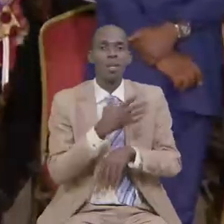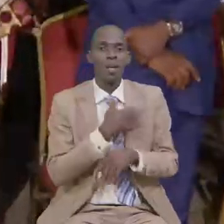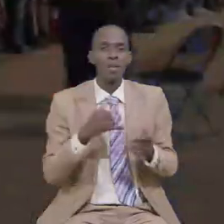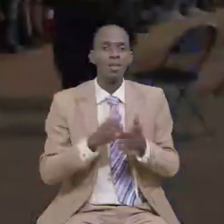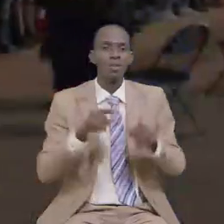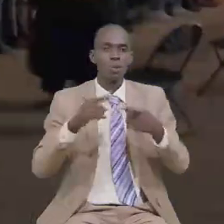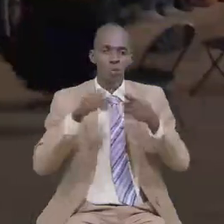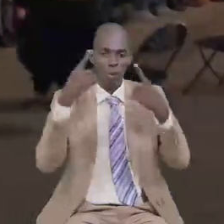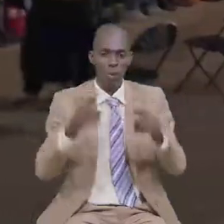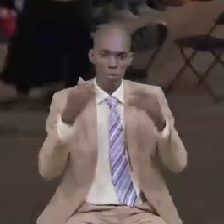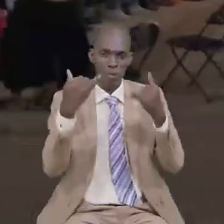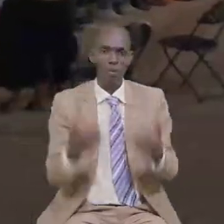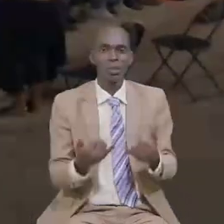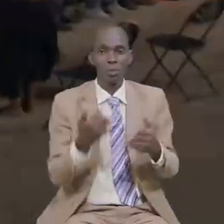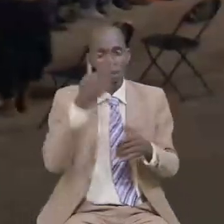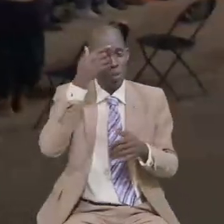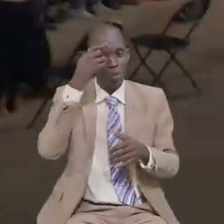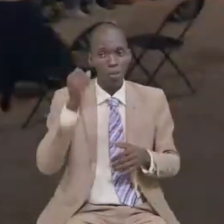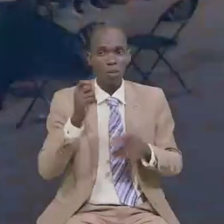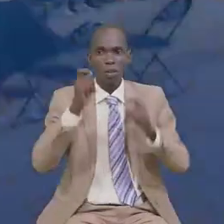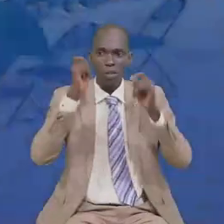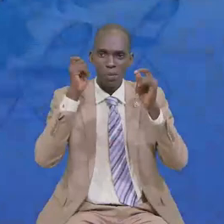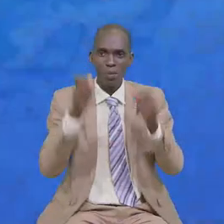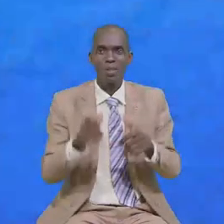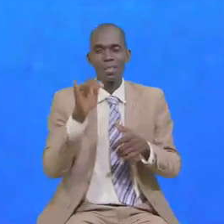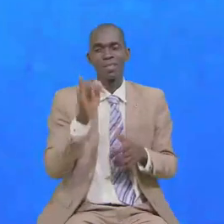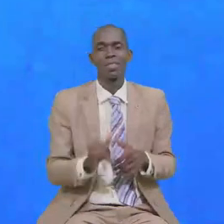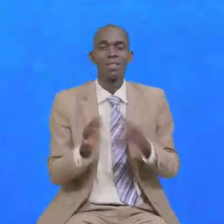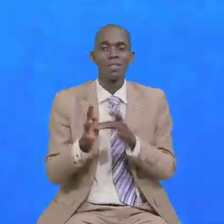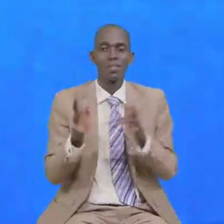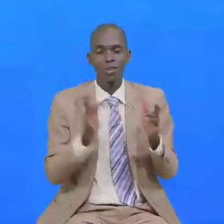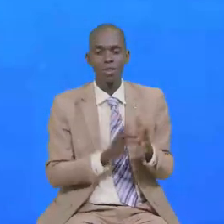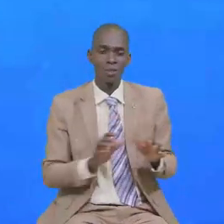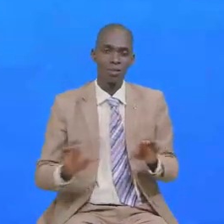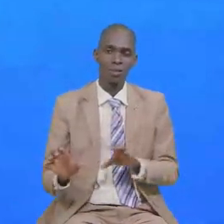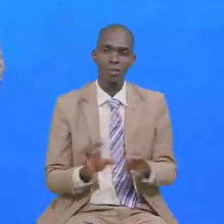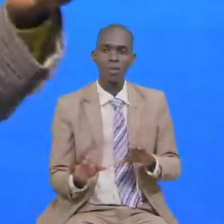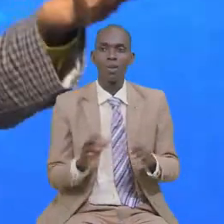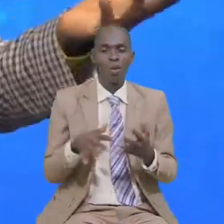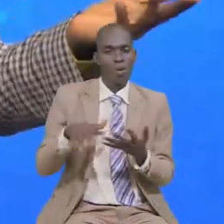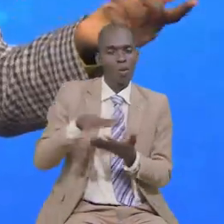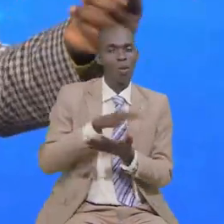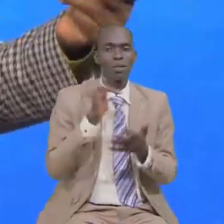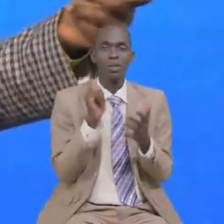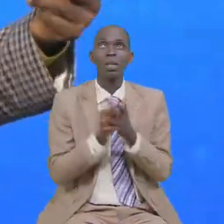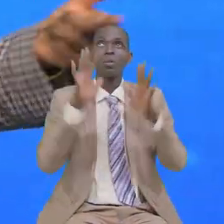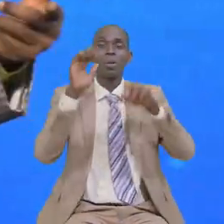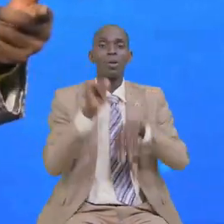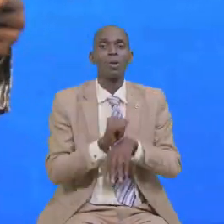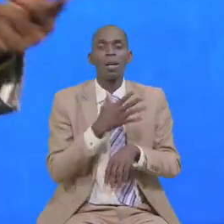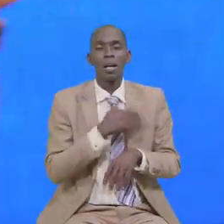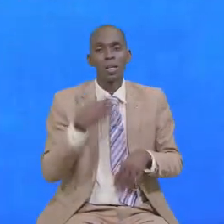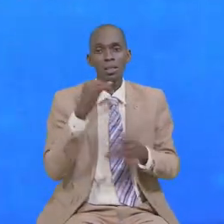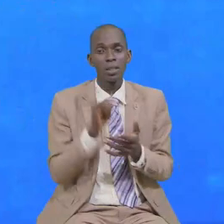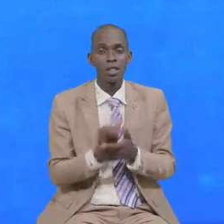now. Because immediately Jesus performed those miracles. And he said, your